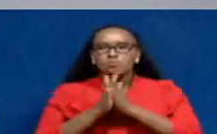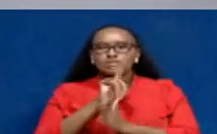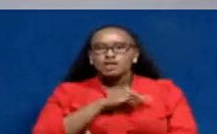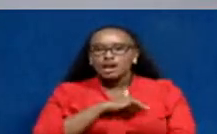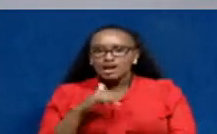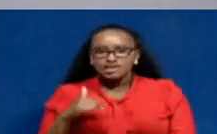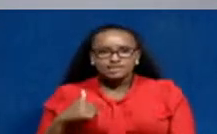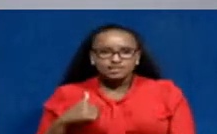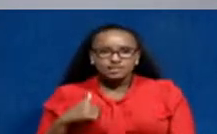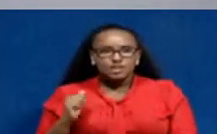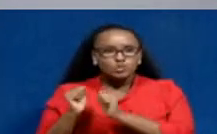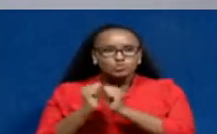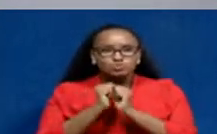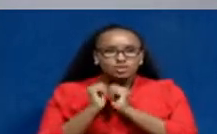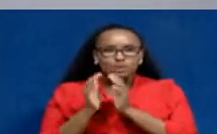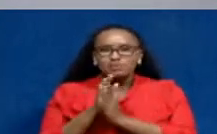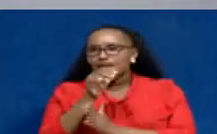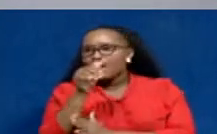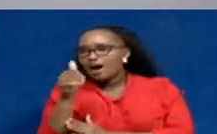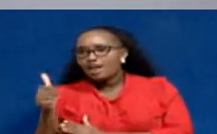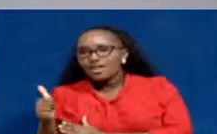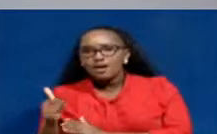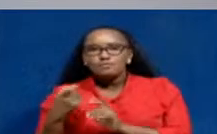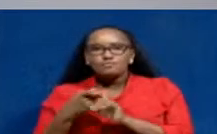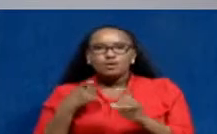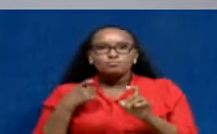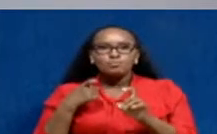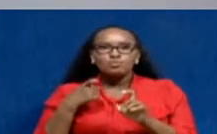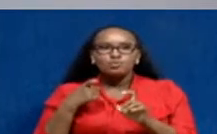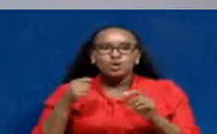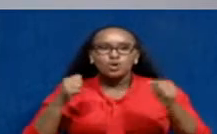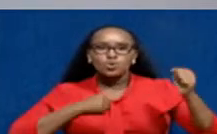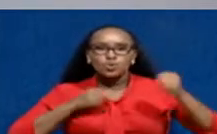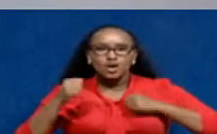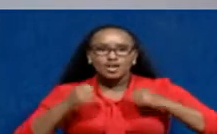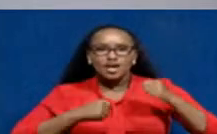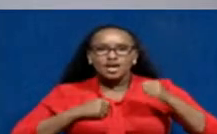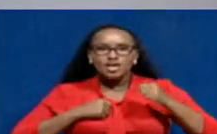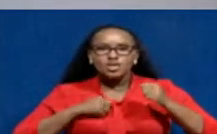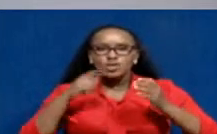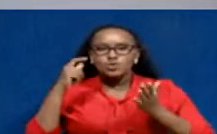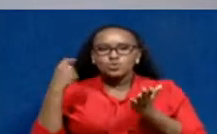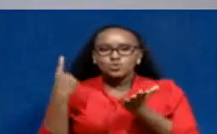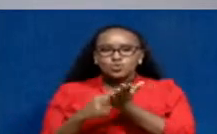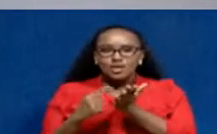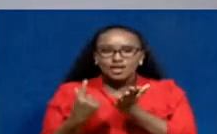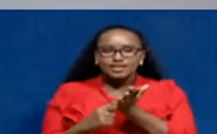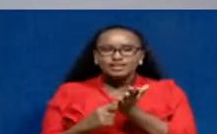nasi, pamoja na wenzetu kutoka Rwanda, Uganda,